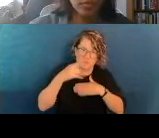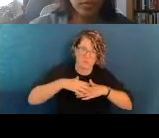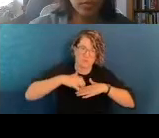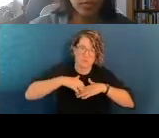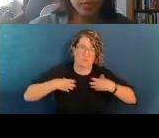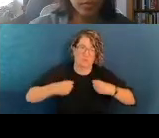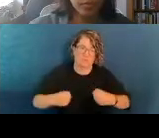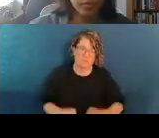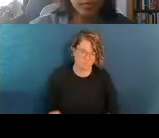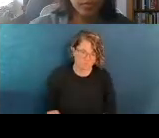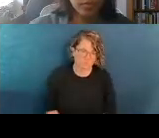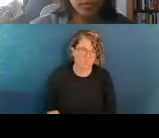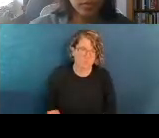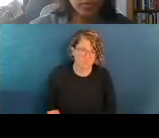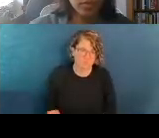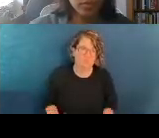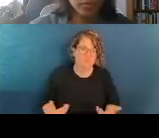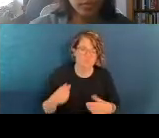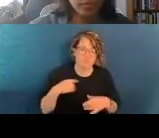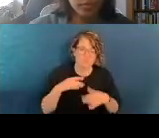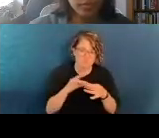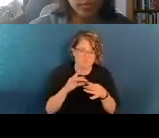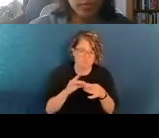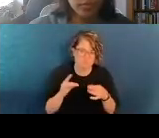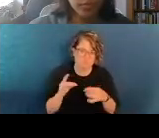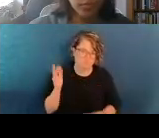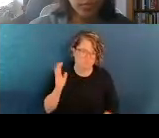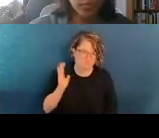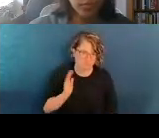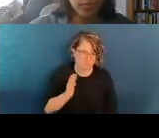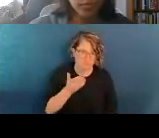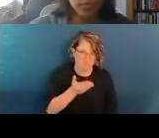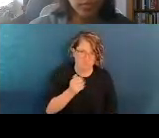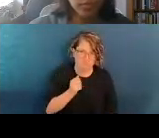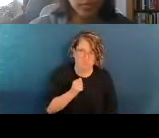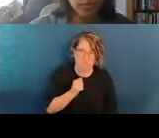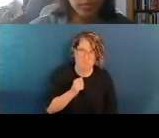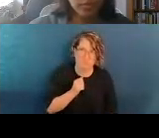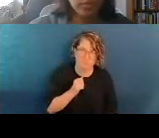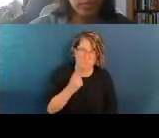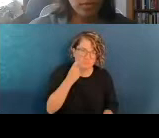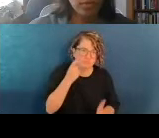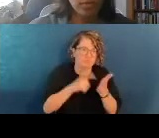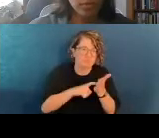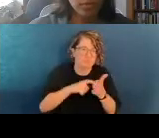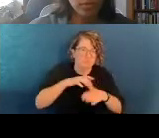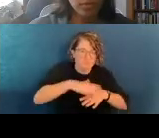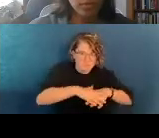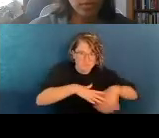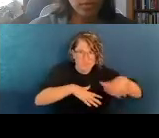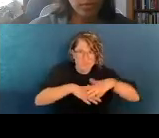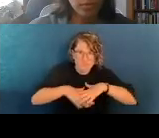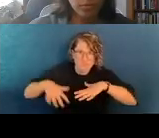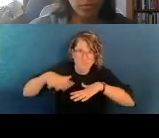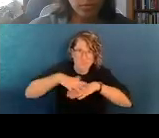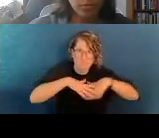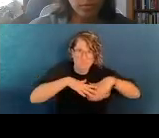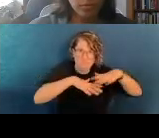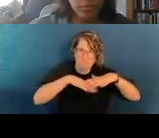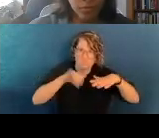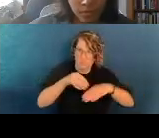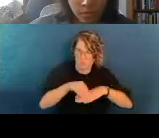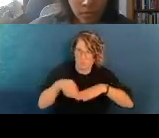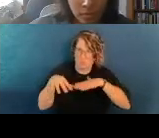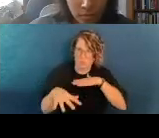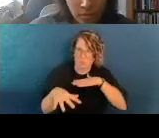So as I alluded to earlier, recognizing the intersectional and cross-cutting nature of determinants is critical for understanding